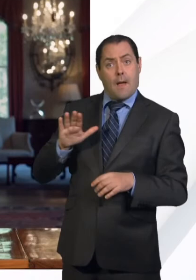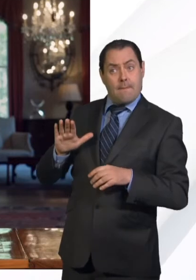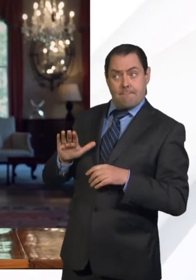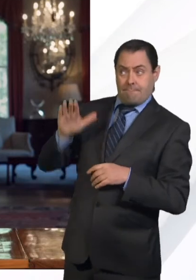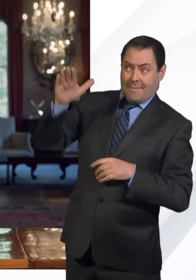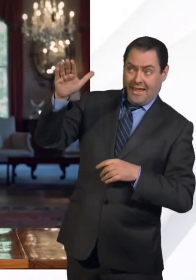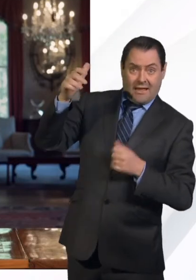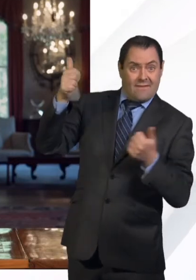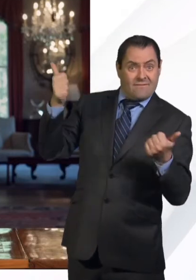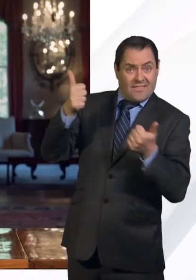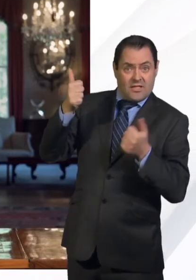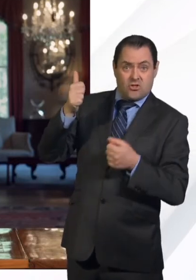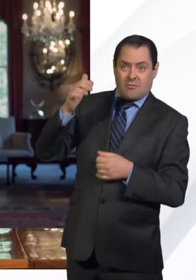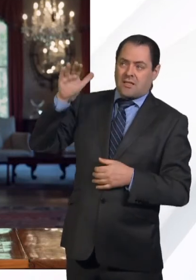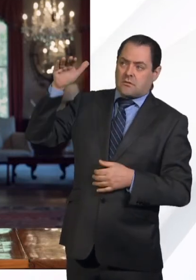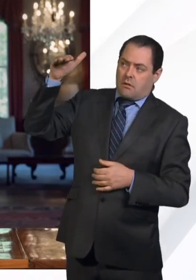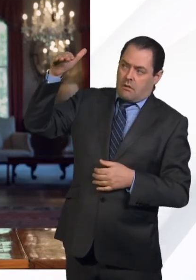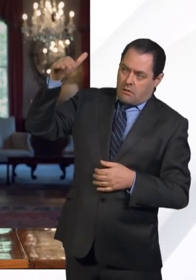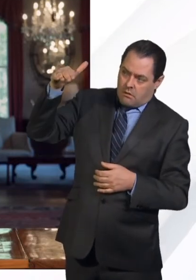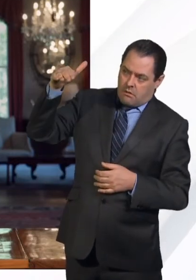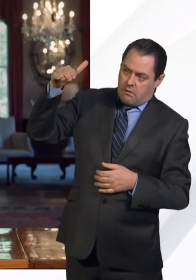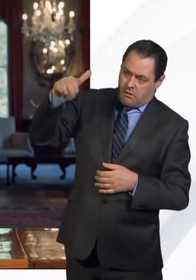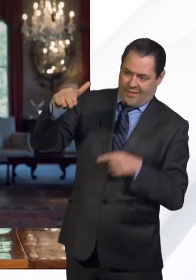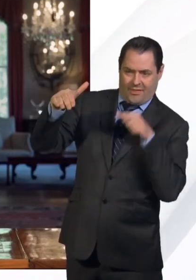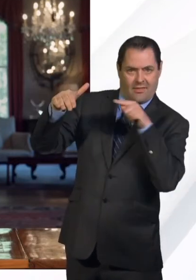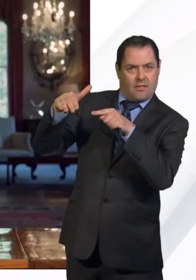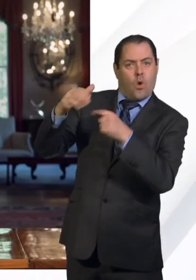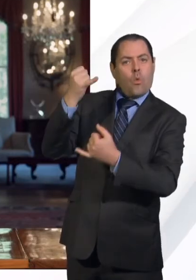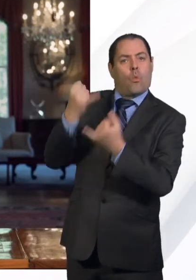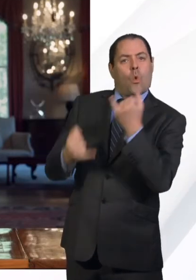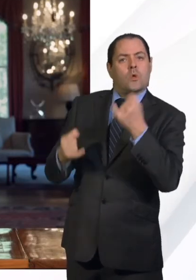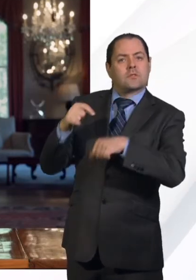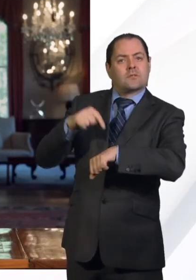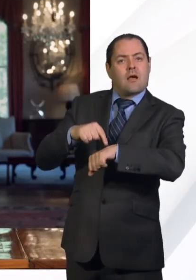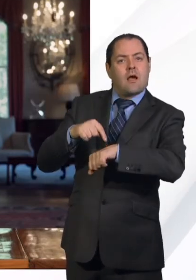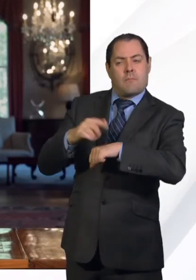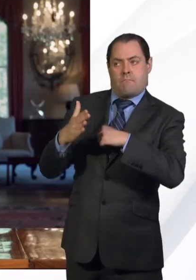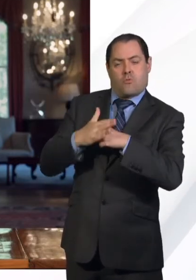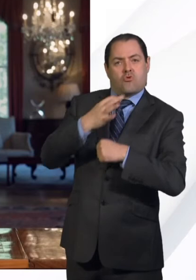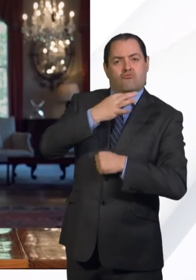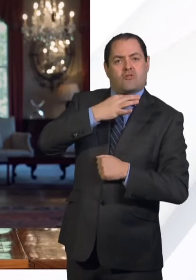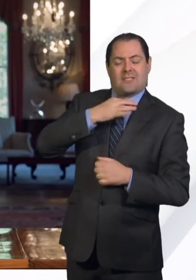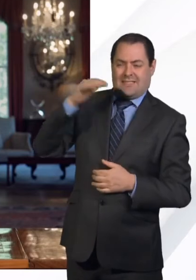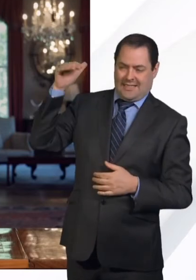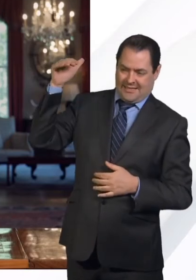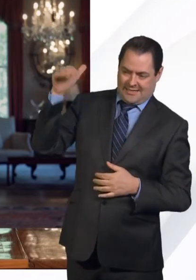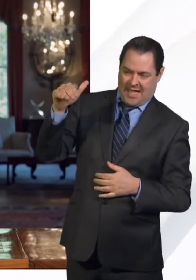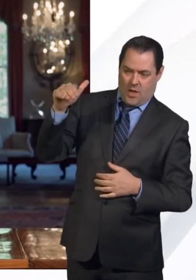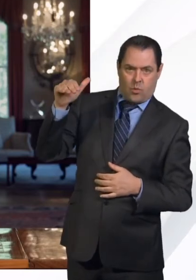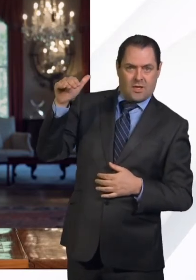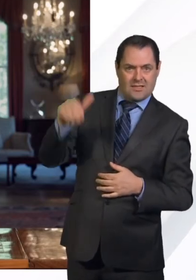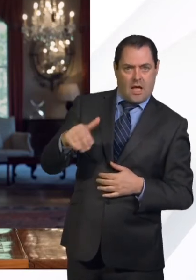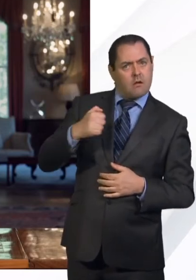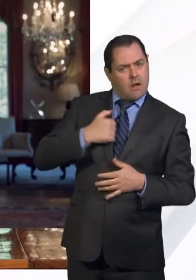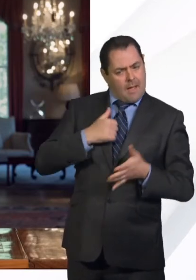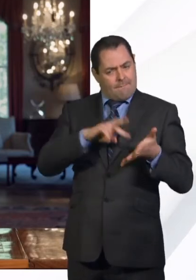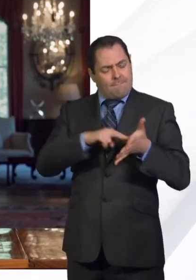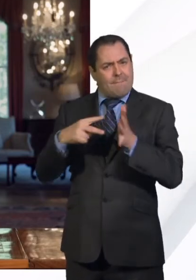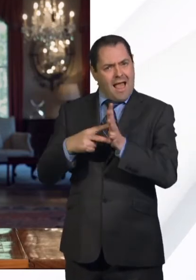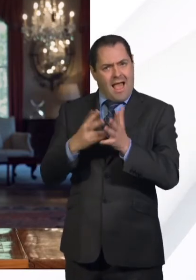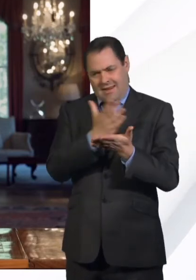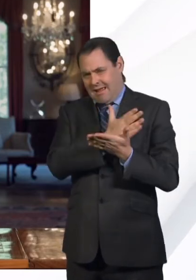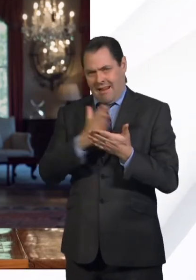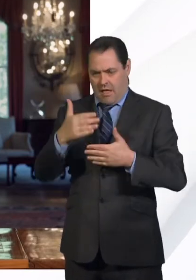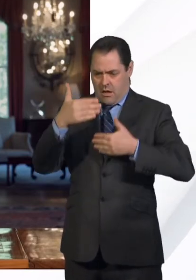down the mountain that is often more dangerous. We have a route and we have a plan.